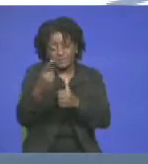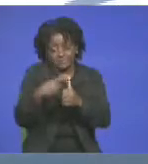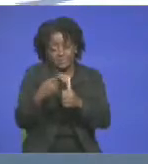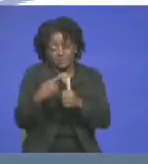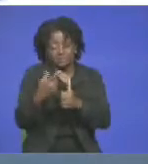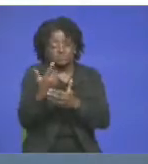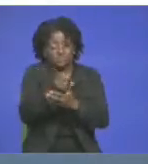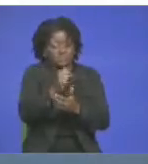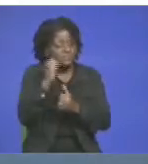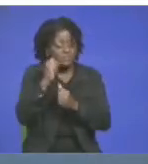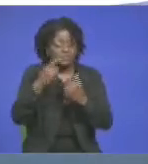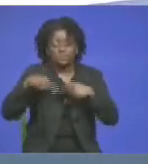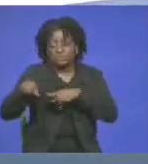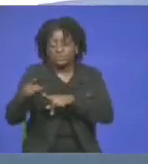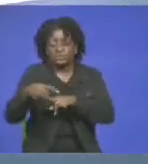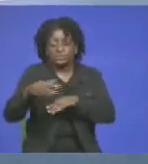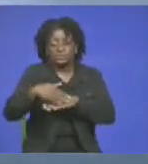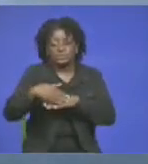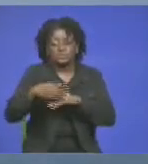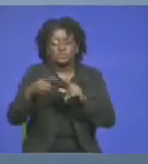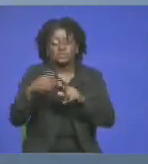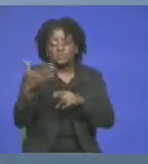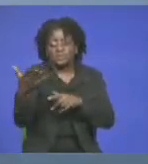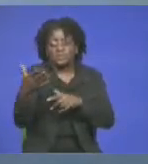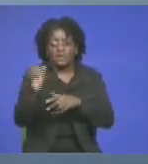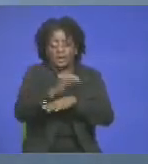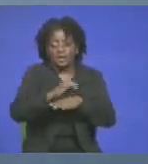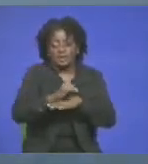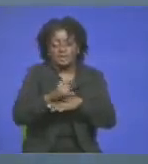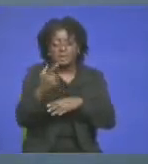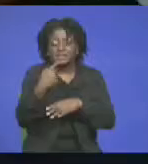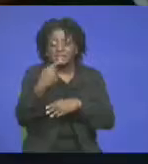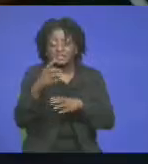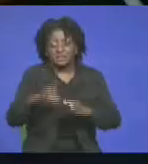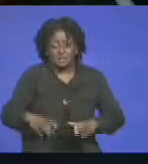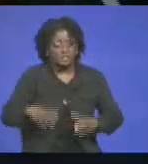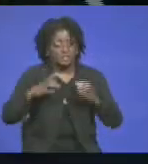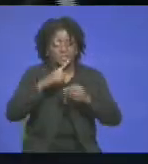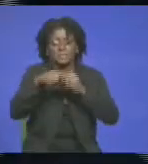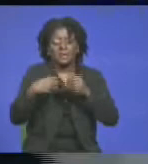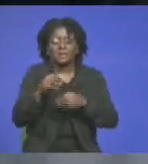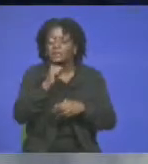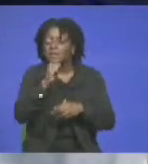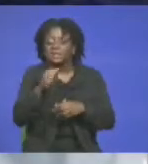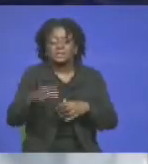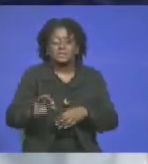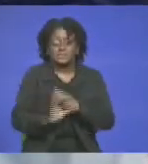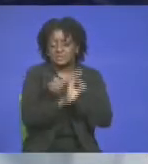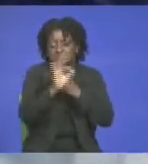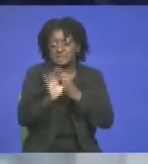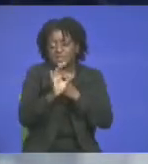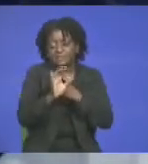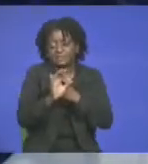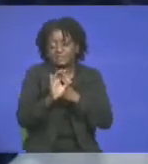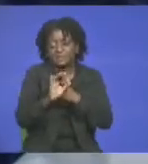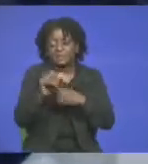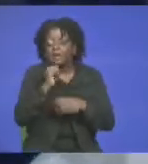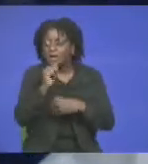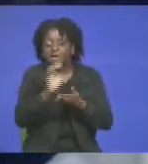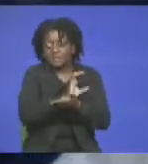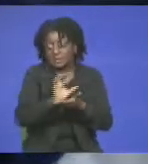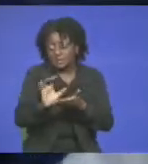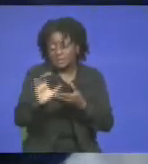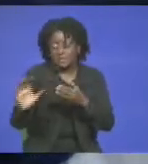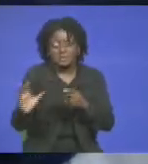their storm-ravaged island. They cited concerns over unsafe and unsanitary conditions. However, the former chief